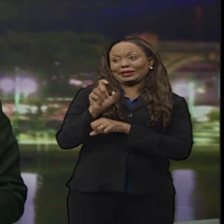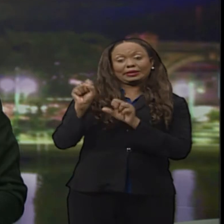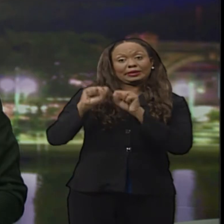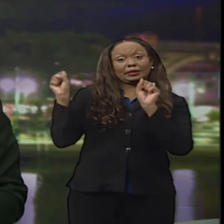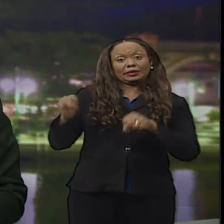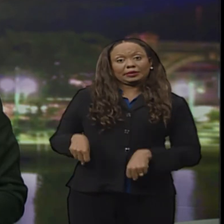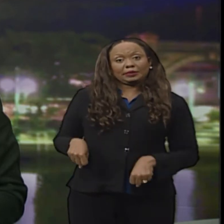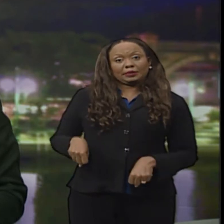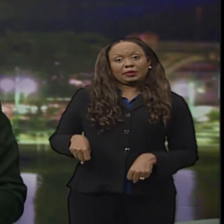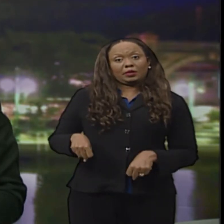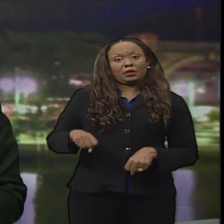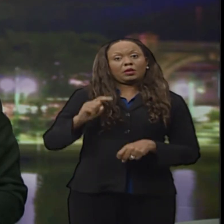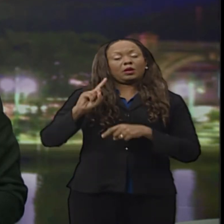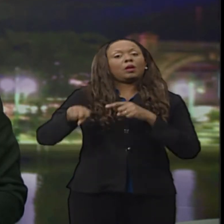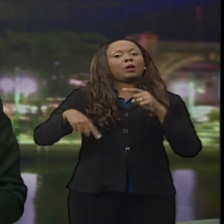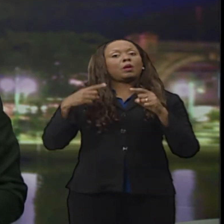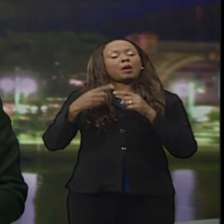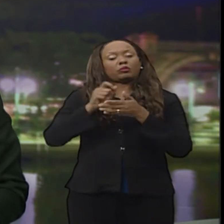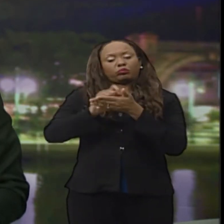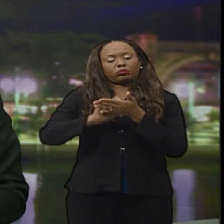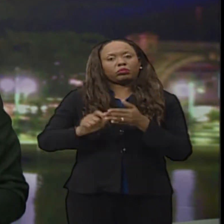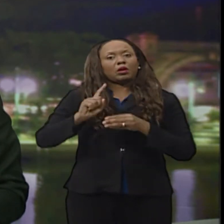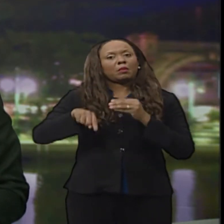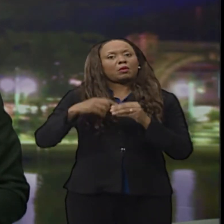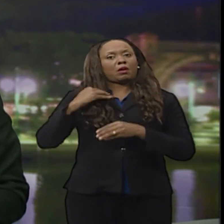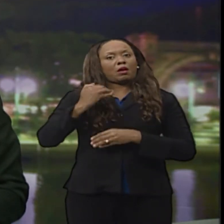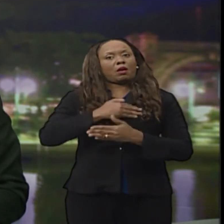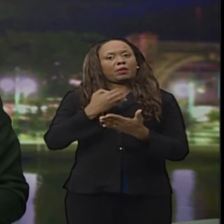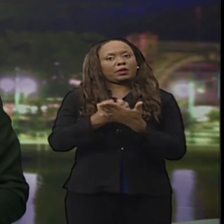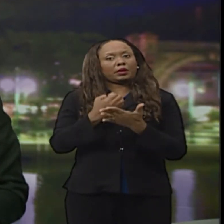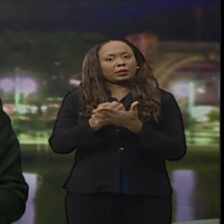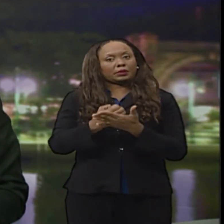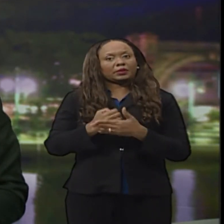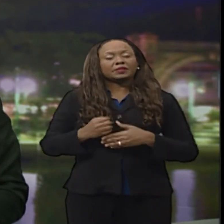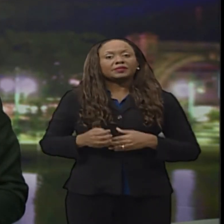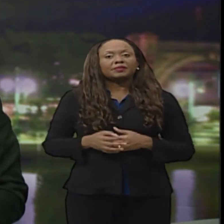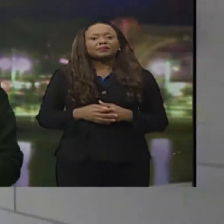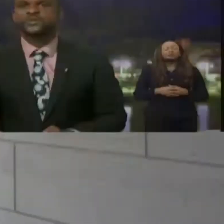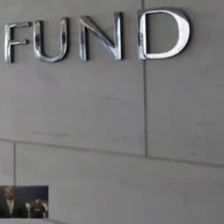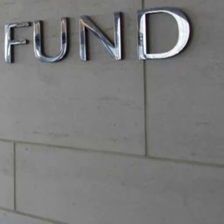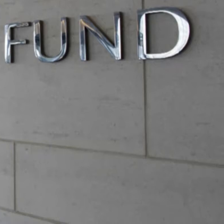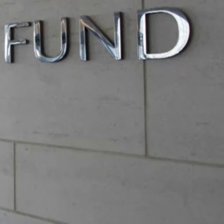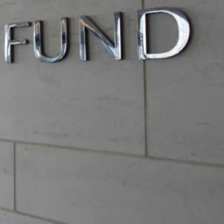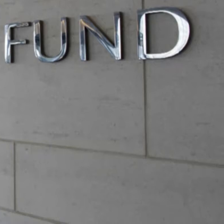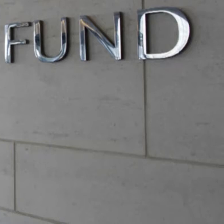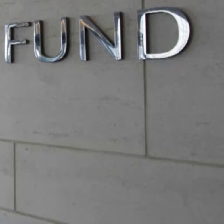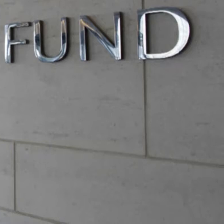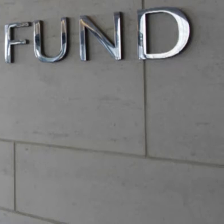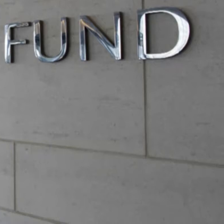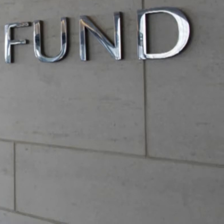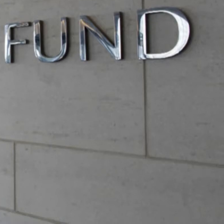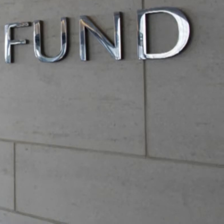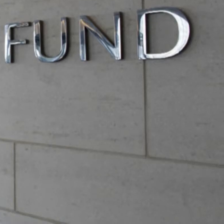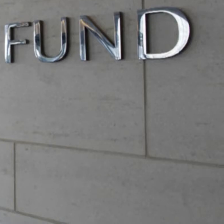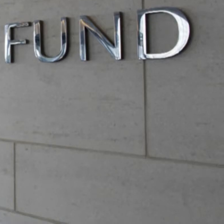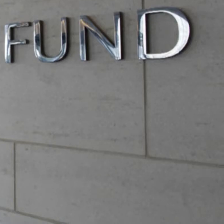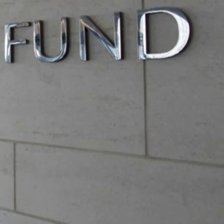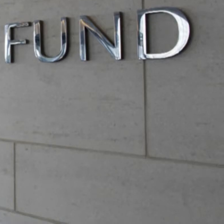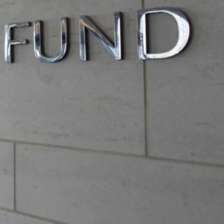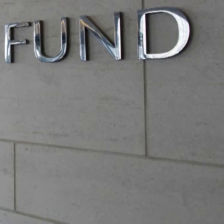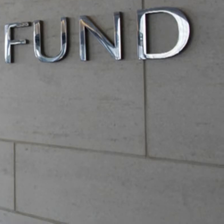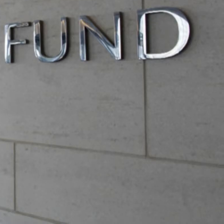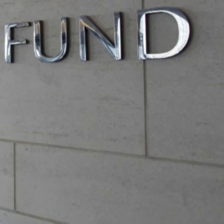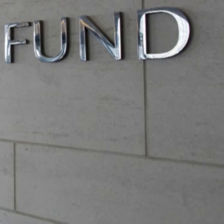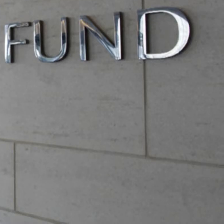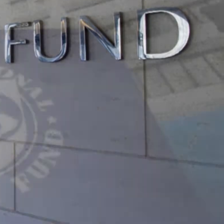4 consultation on the Barbados economy. Speaking with respect to the increased national social responsibility levy and the foreign exchange